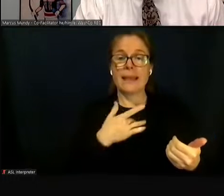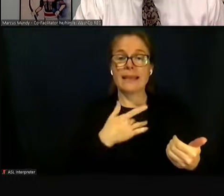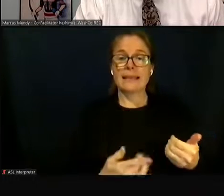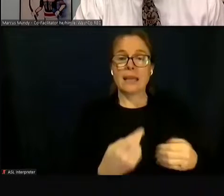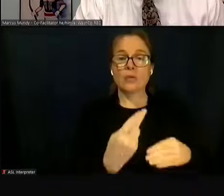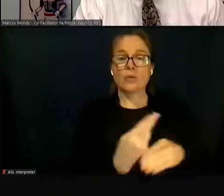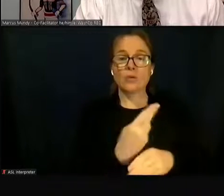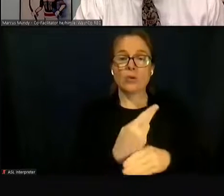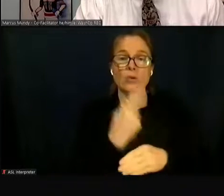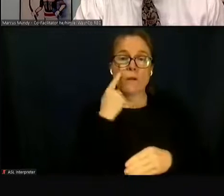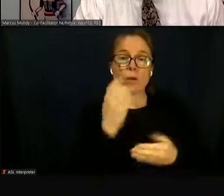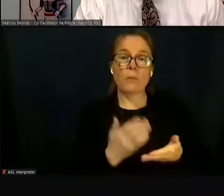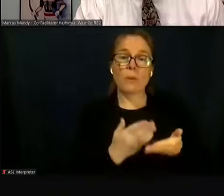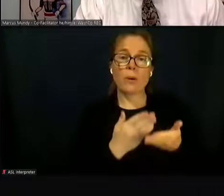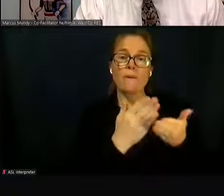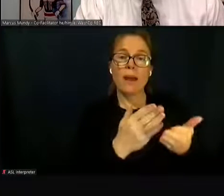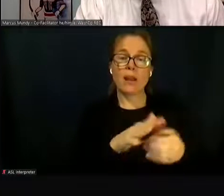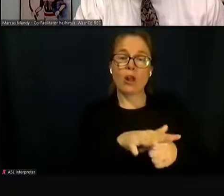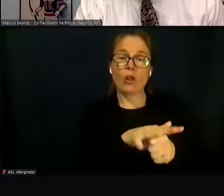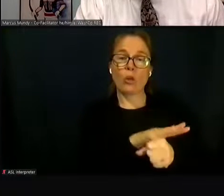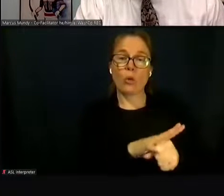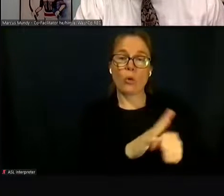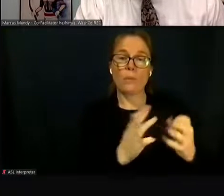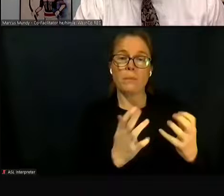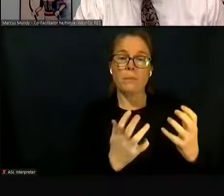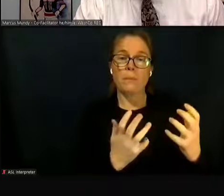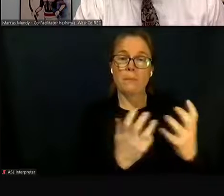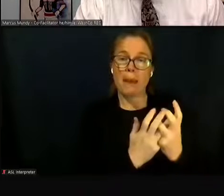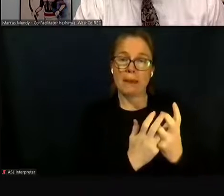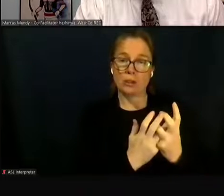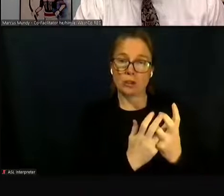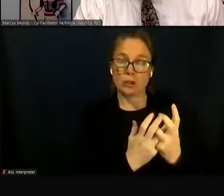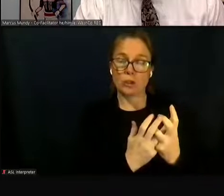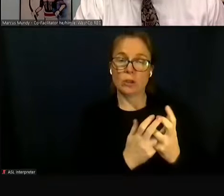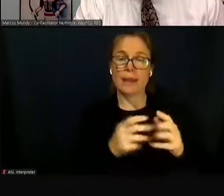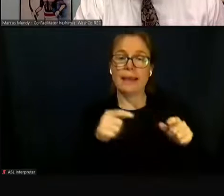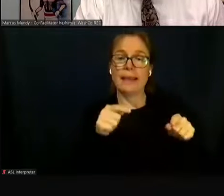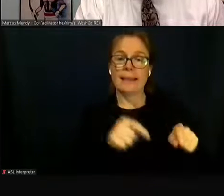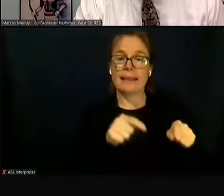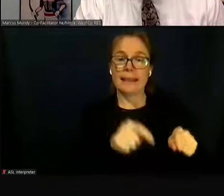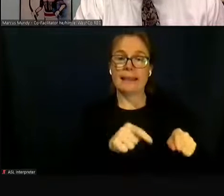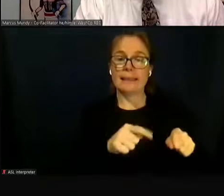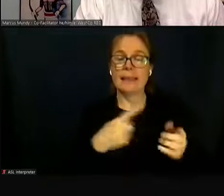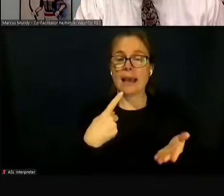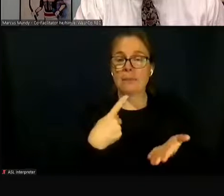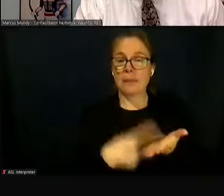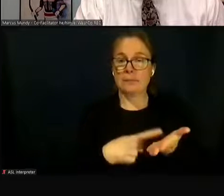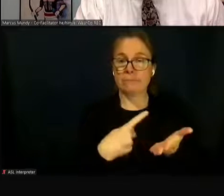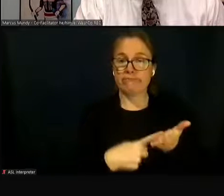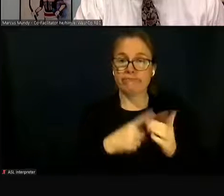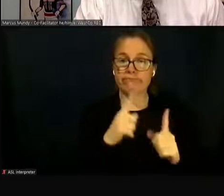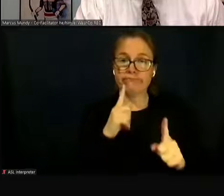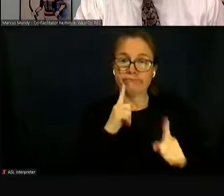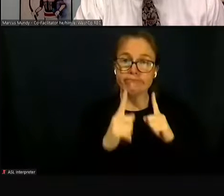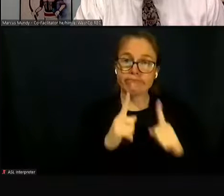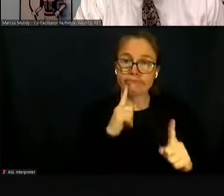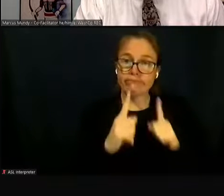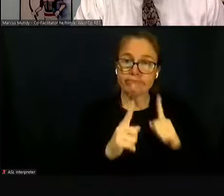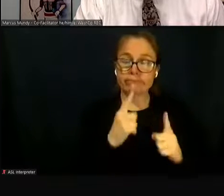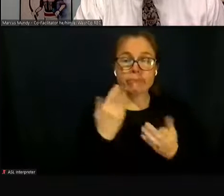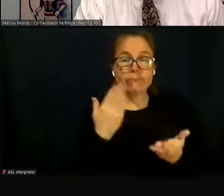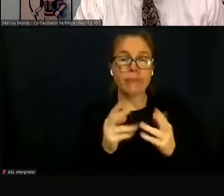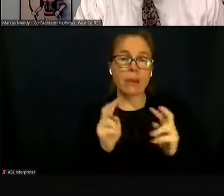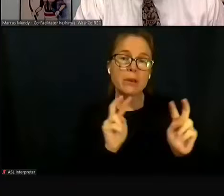provide for local match. This is an area where I've been talking about looking at